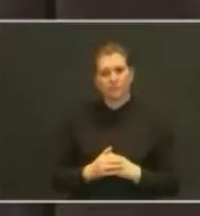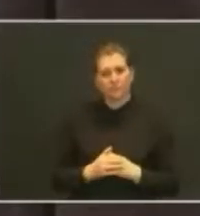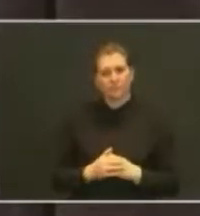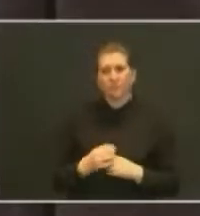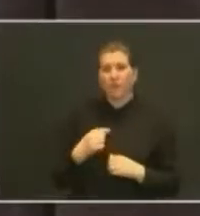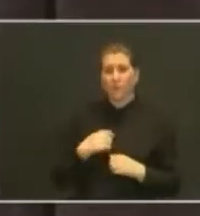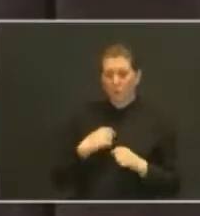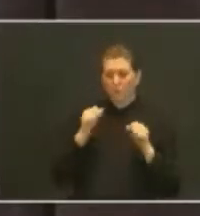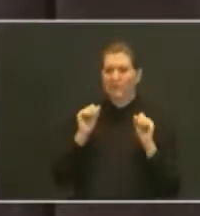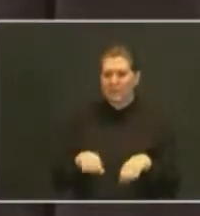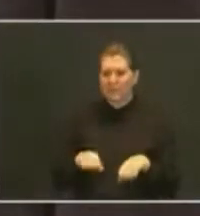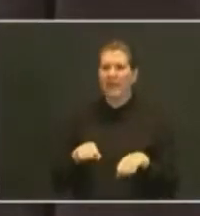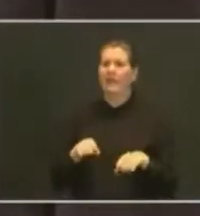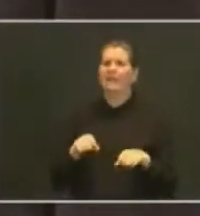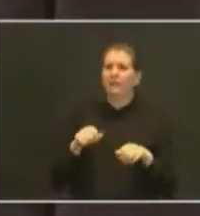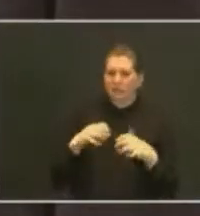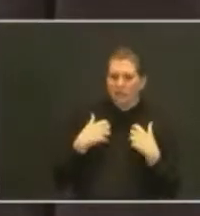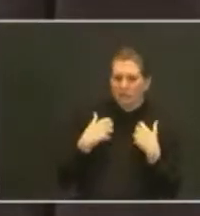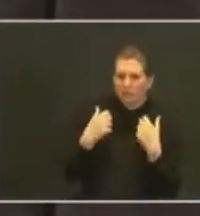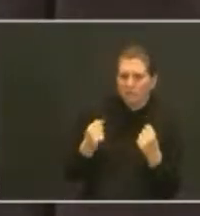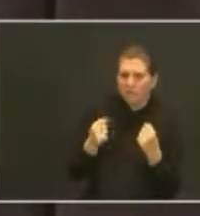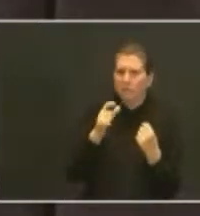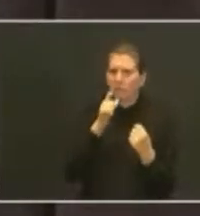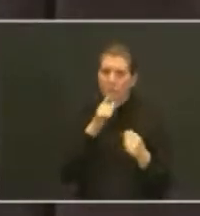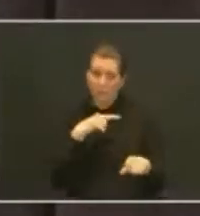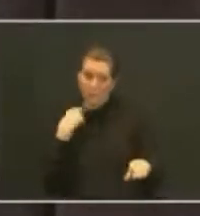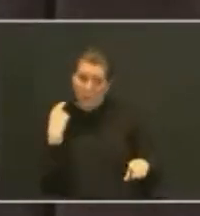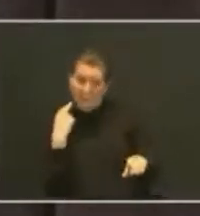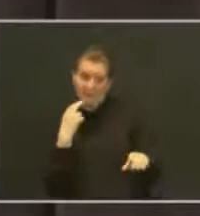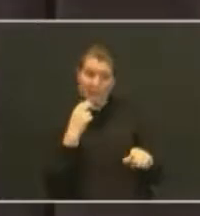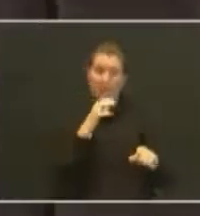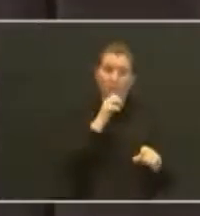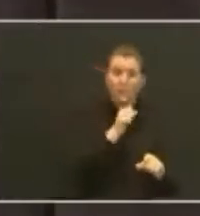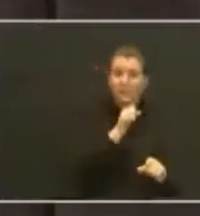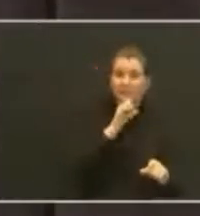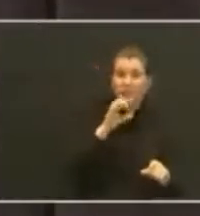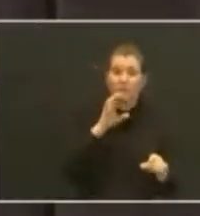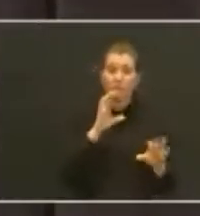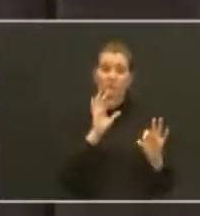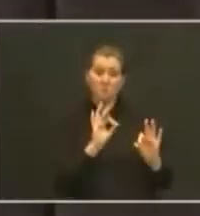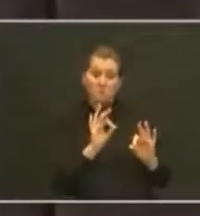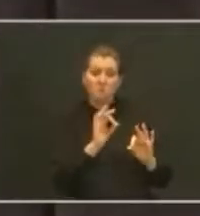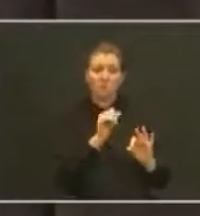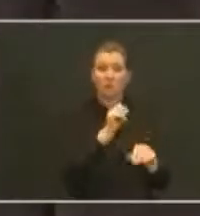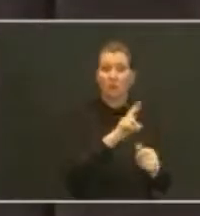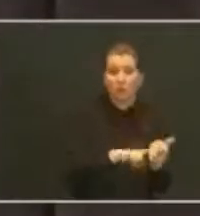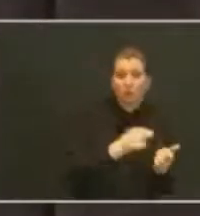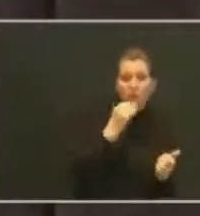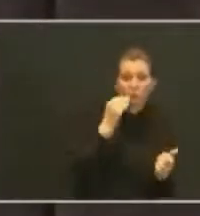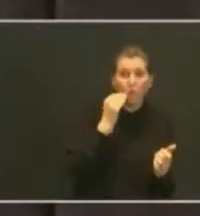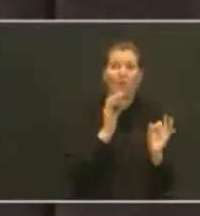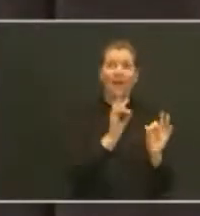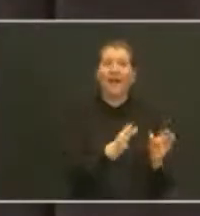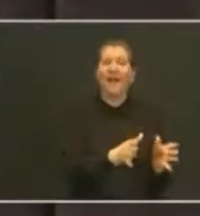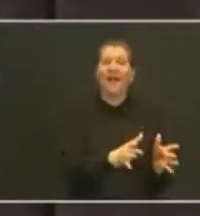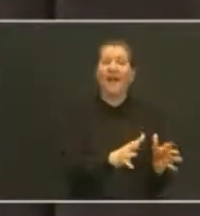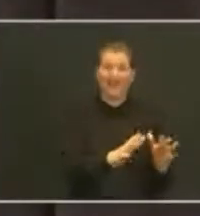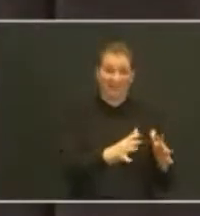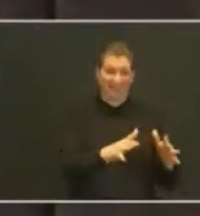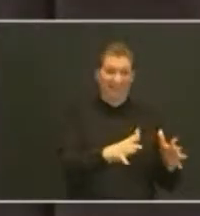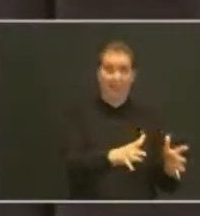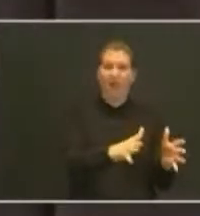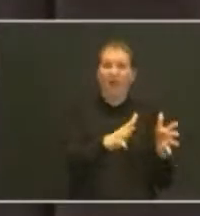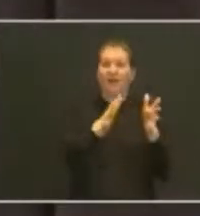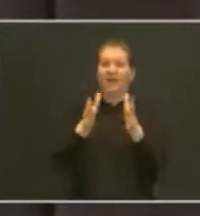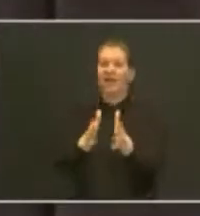who really suffered the most, are protected enough, and it's time to get vaccines out to as many people as